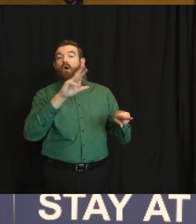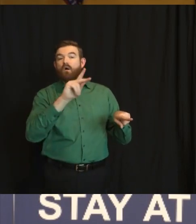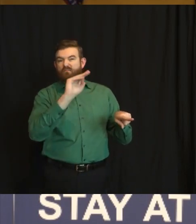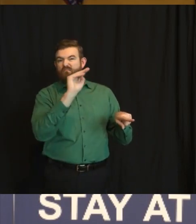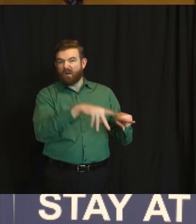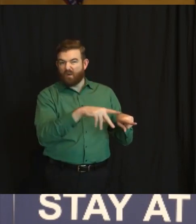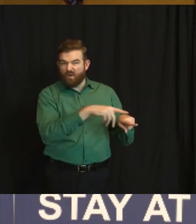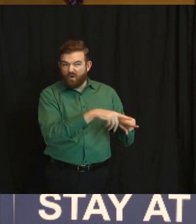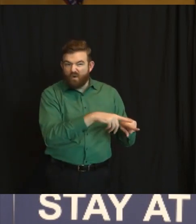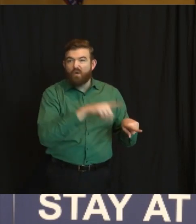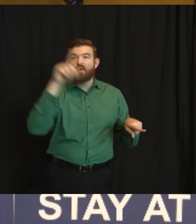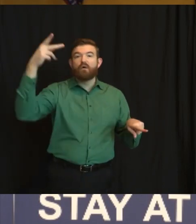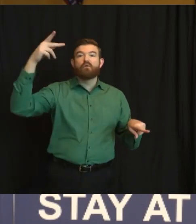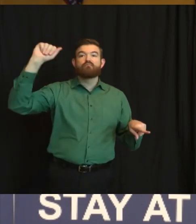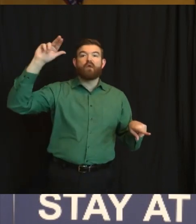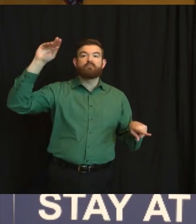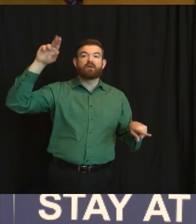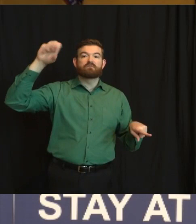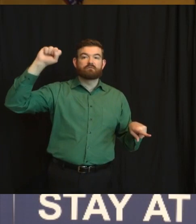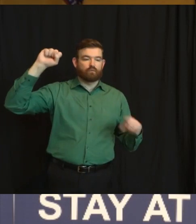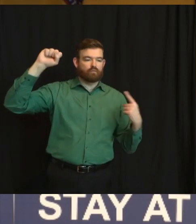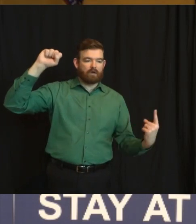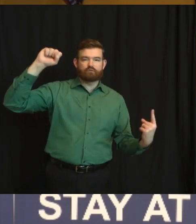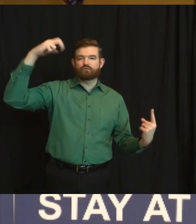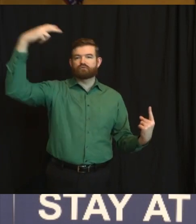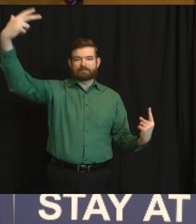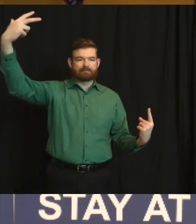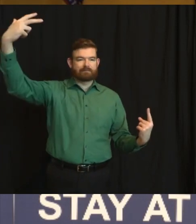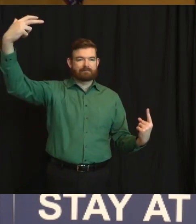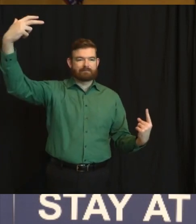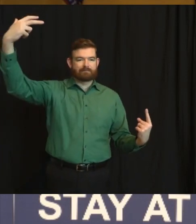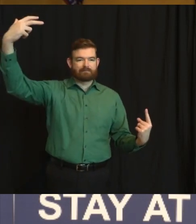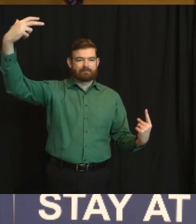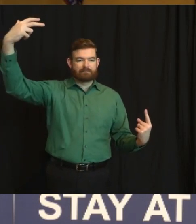Of the 722 residents at the 3 Veterans Homes,